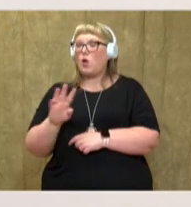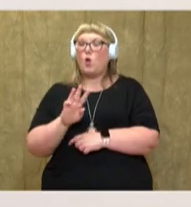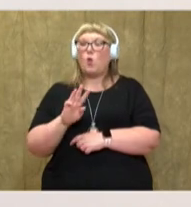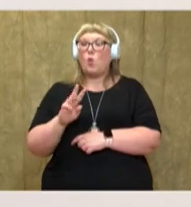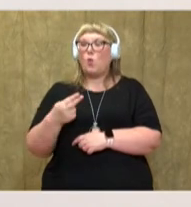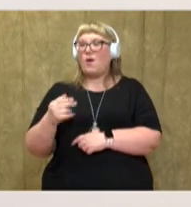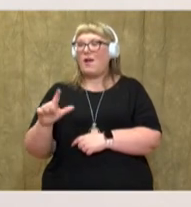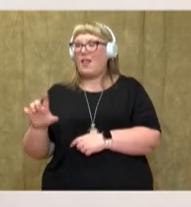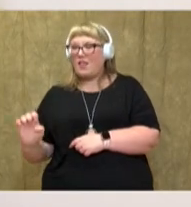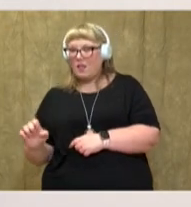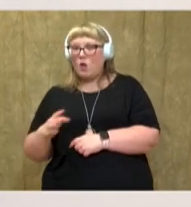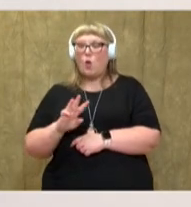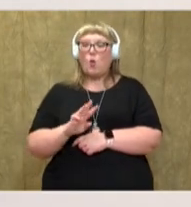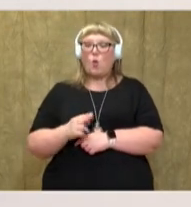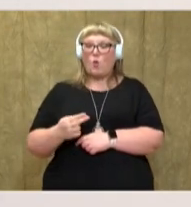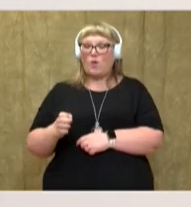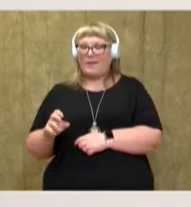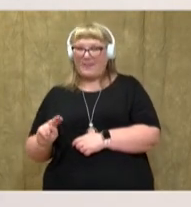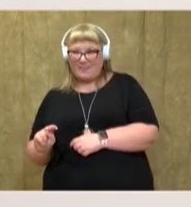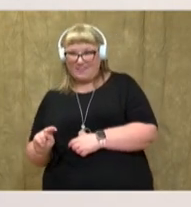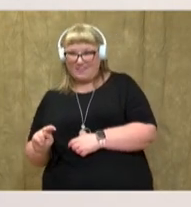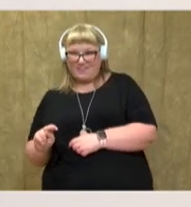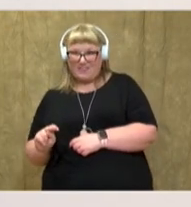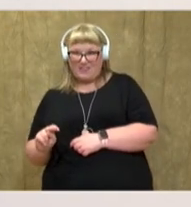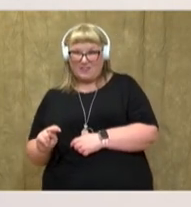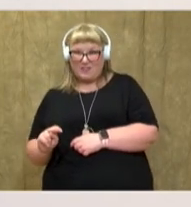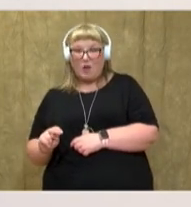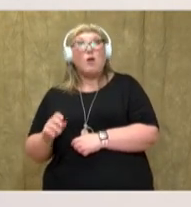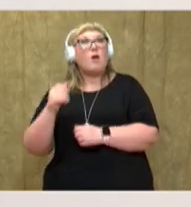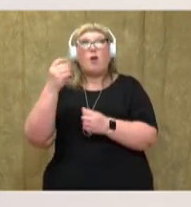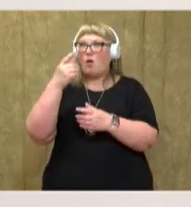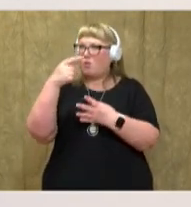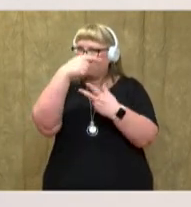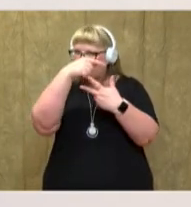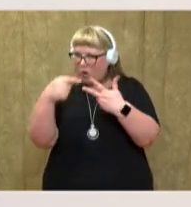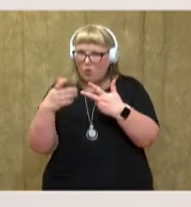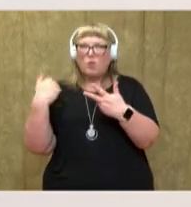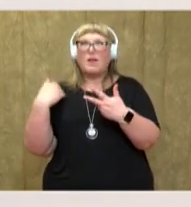when. All that have the sounds for the digraph.